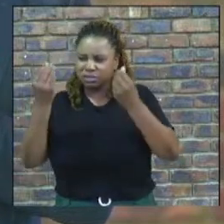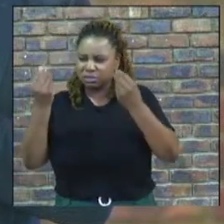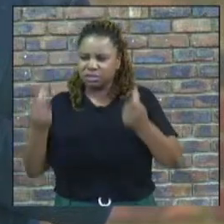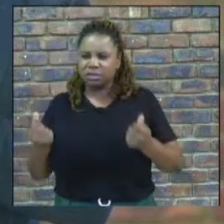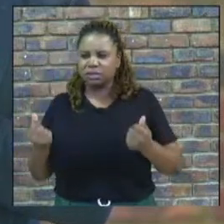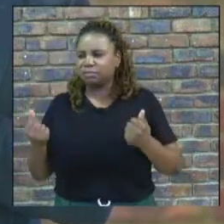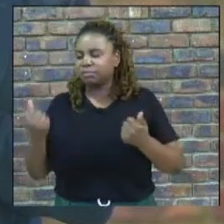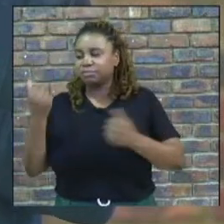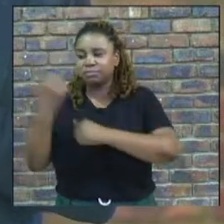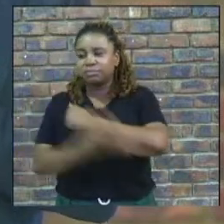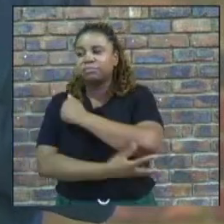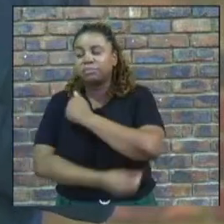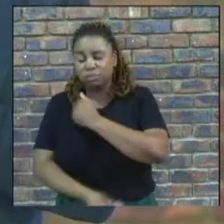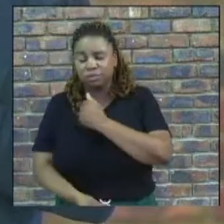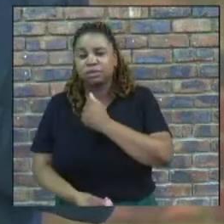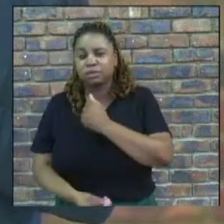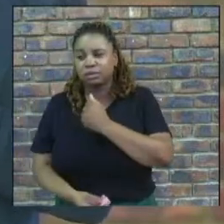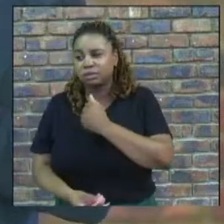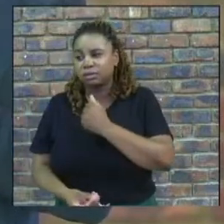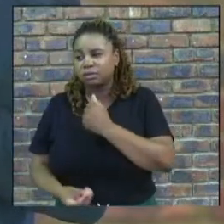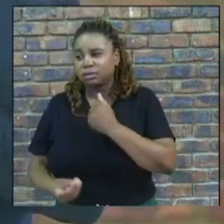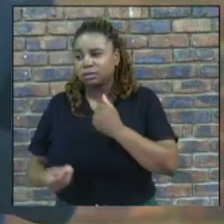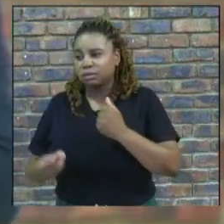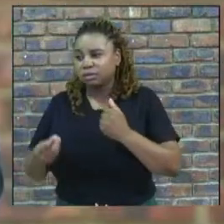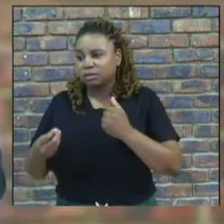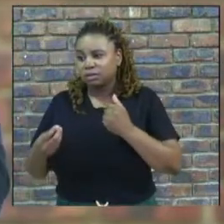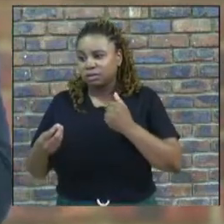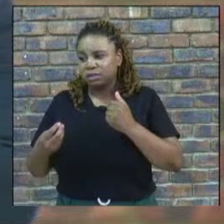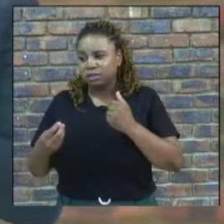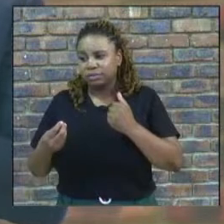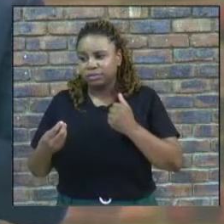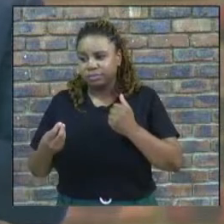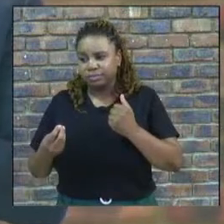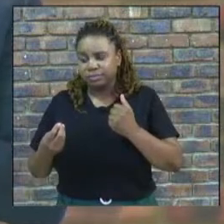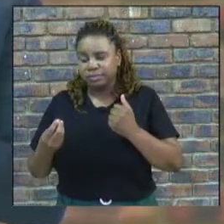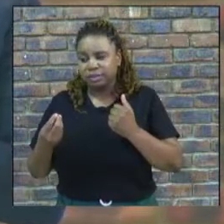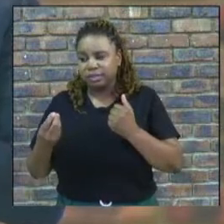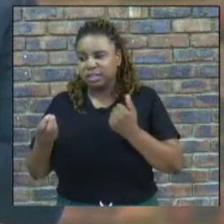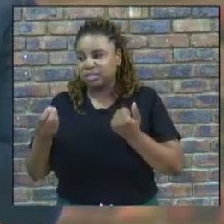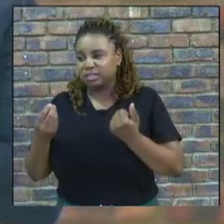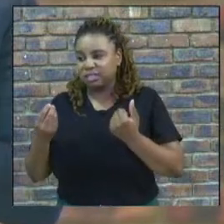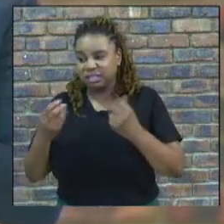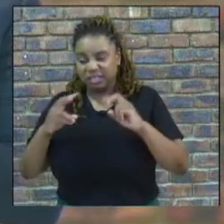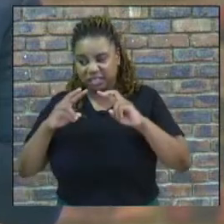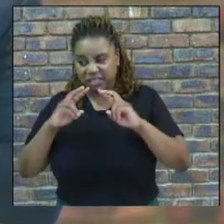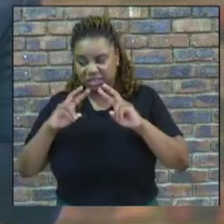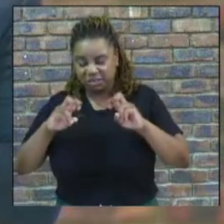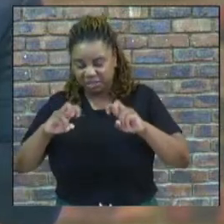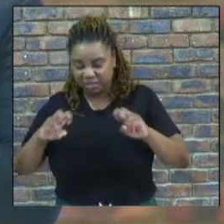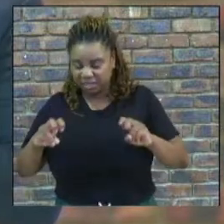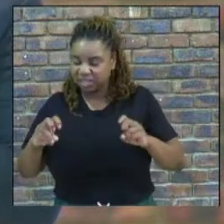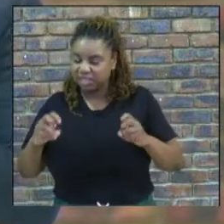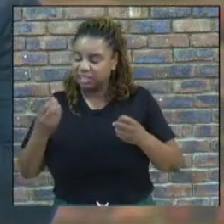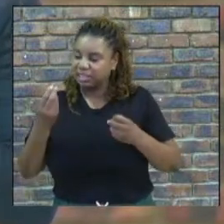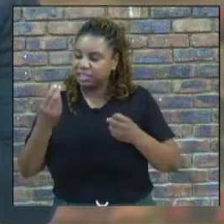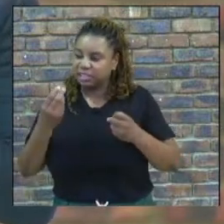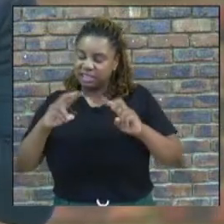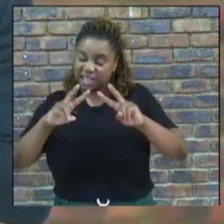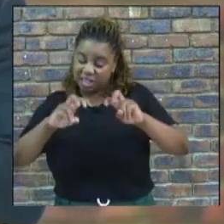o lebelela taba ya tšhelete ya exploration, the cost of exploration e ngata